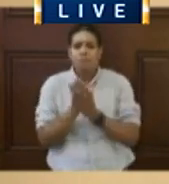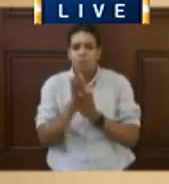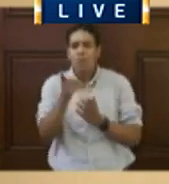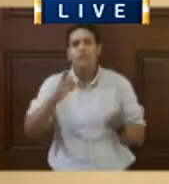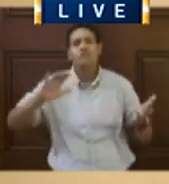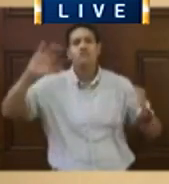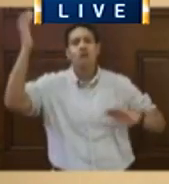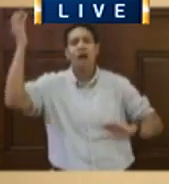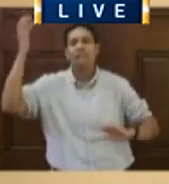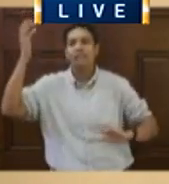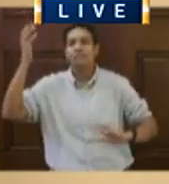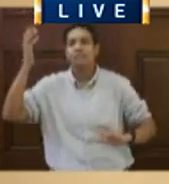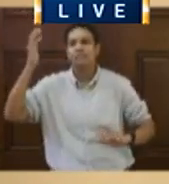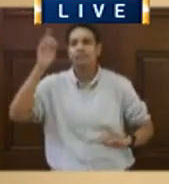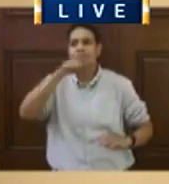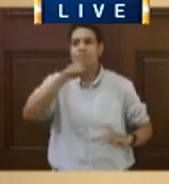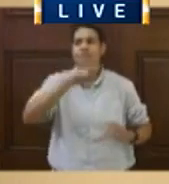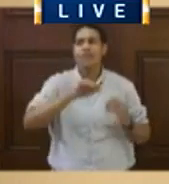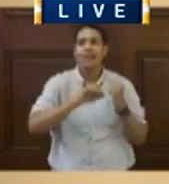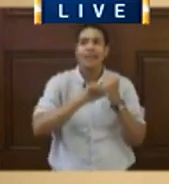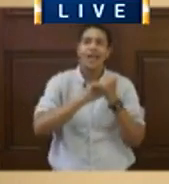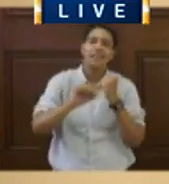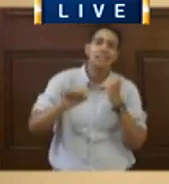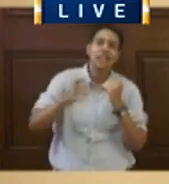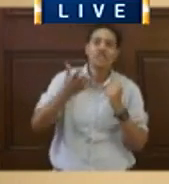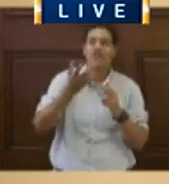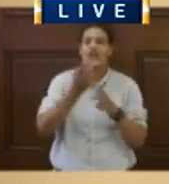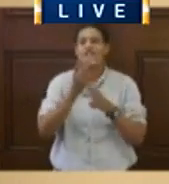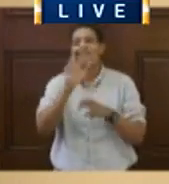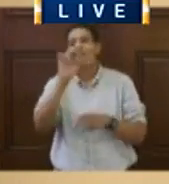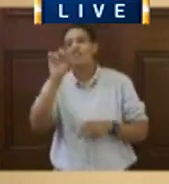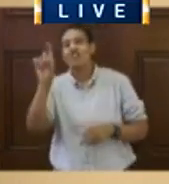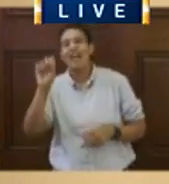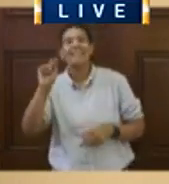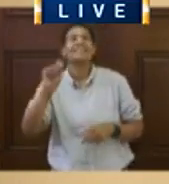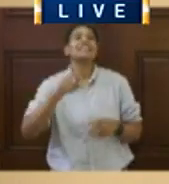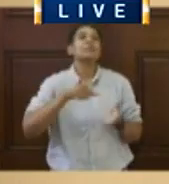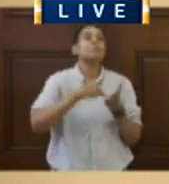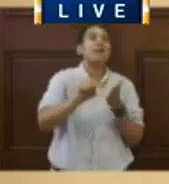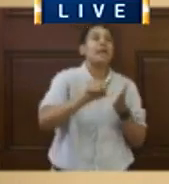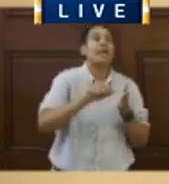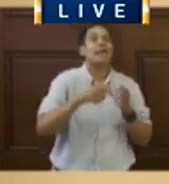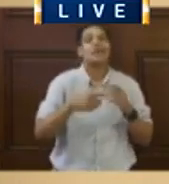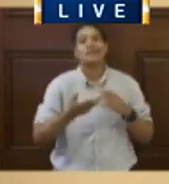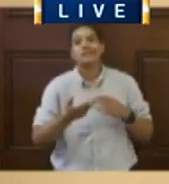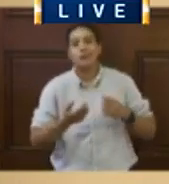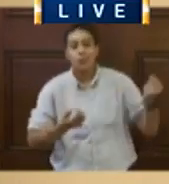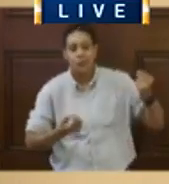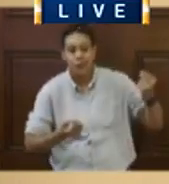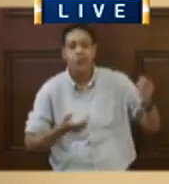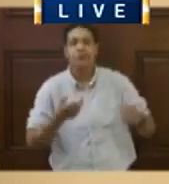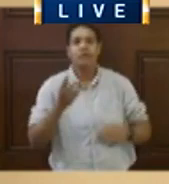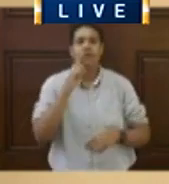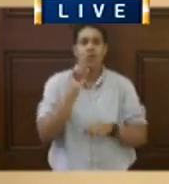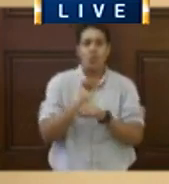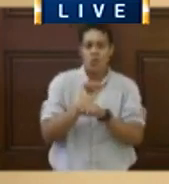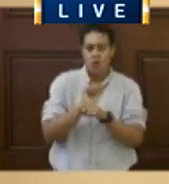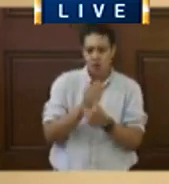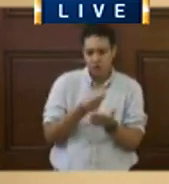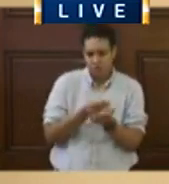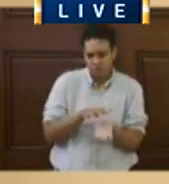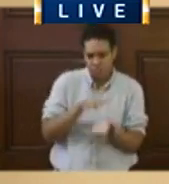will be, extension of credit terms, there will be payment deferrals, there will be working capital support for small and medium